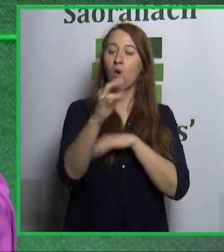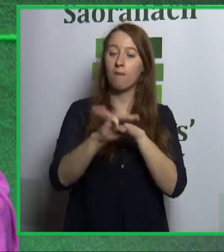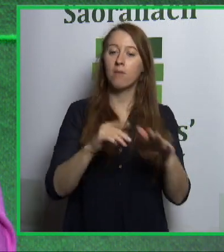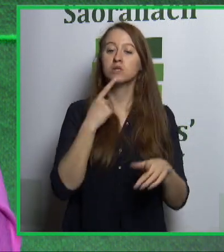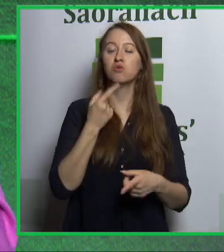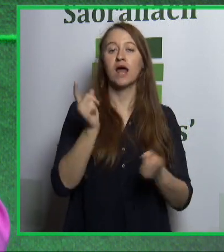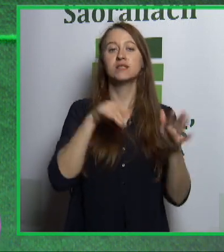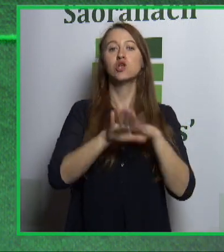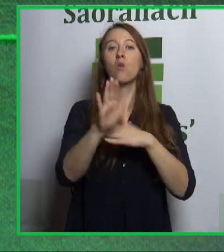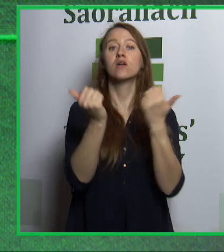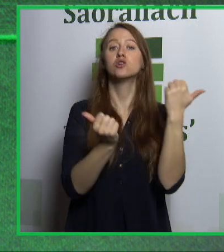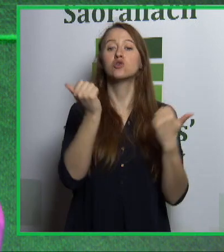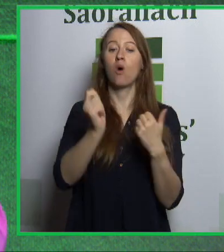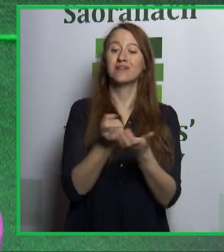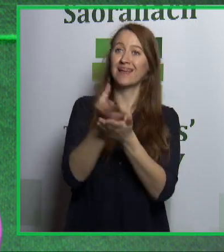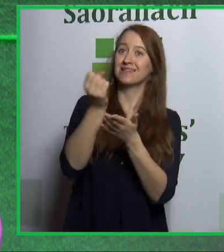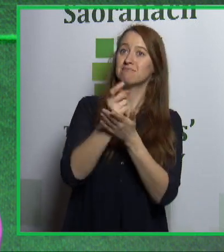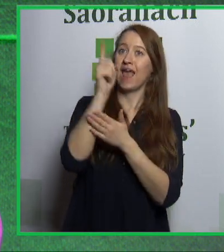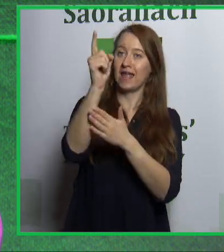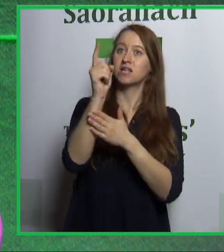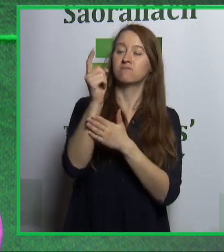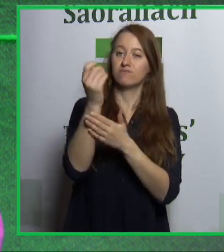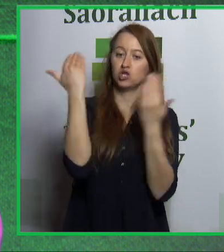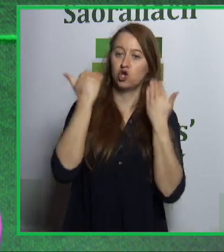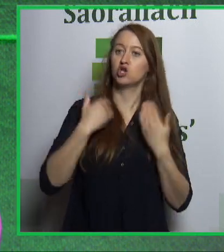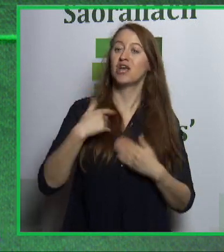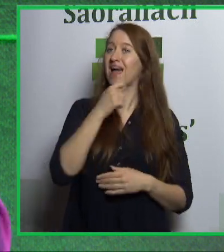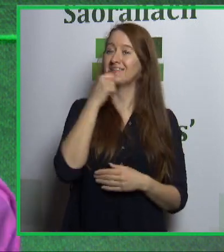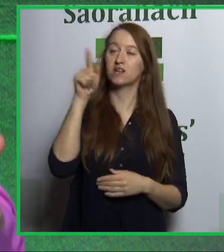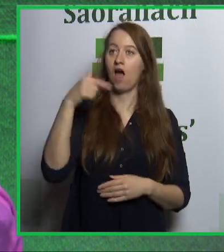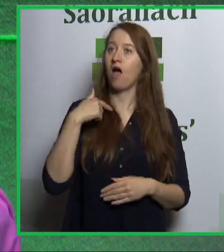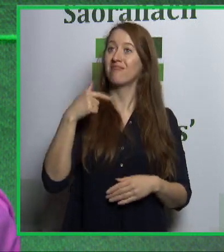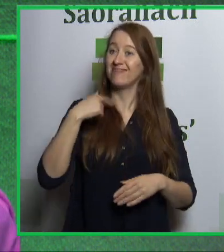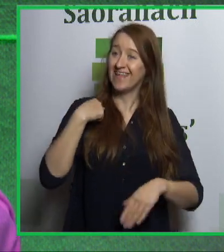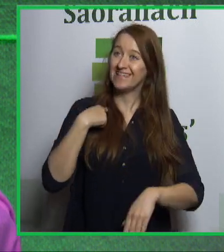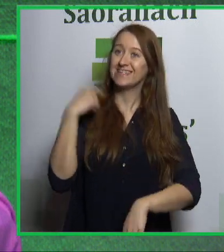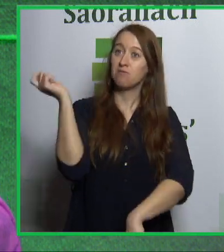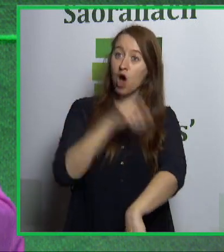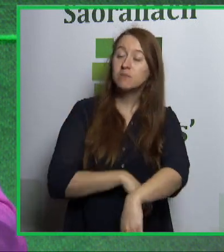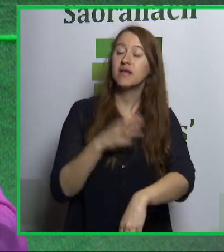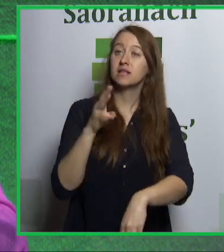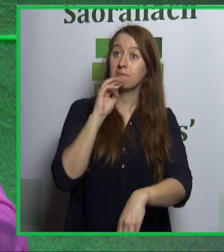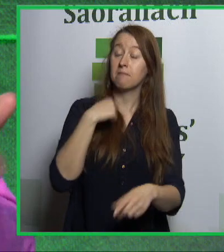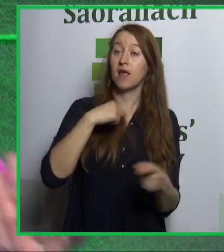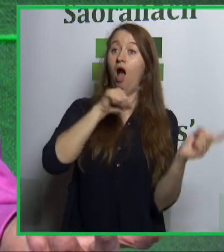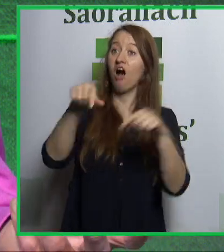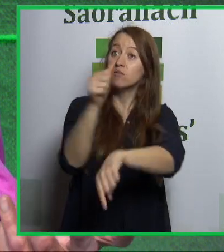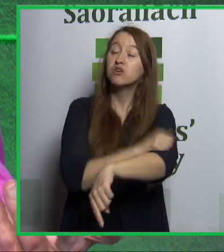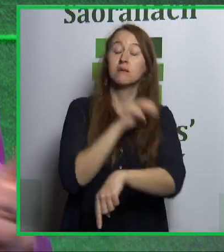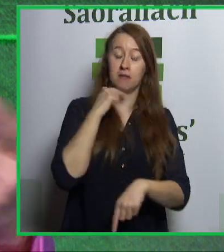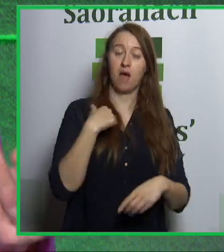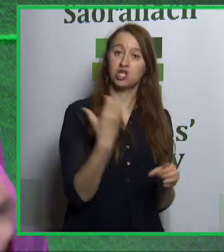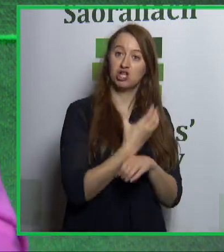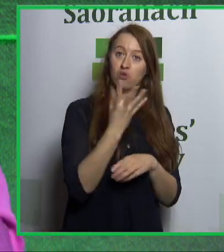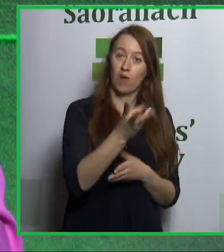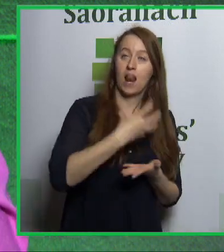her, you know, imposing a sentence will result in my children going into care. She asked me where was my parents, and I said, technically, Your Honour, that's you. You